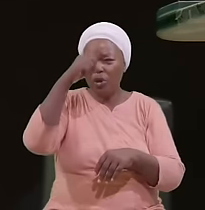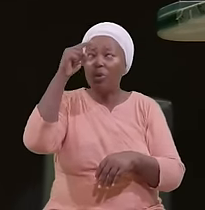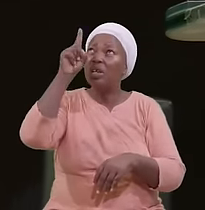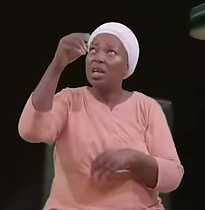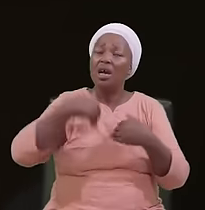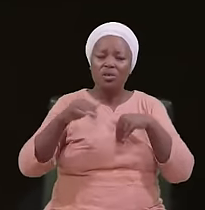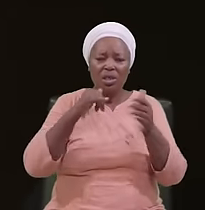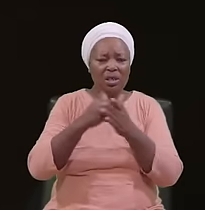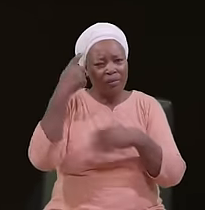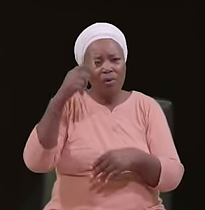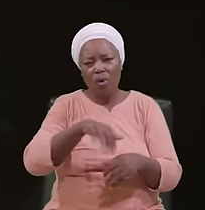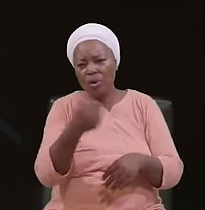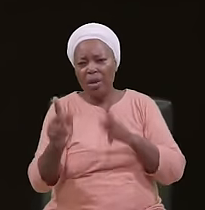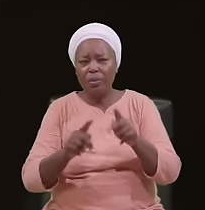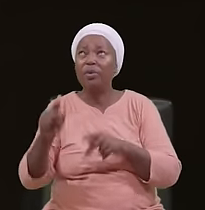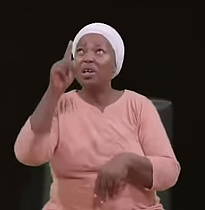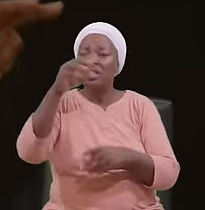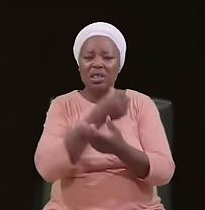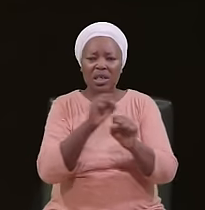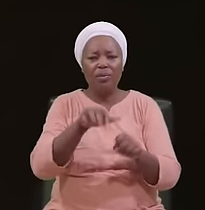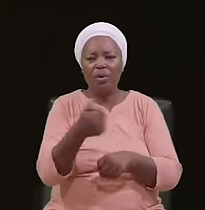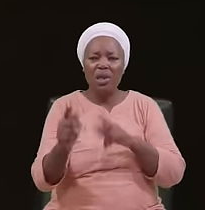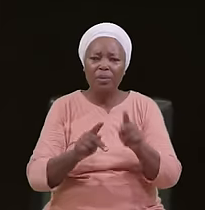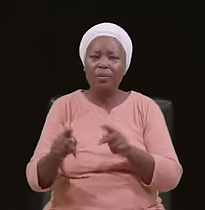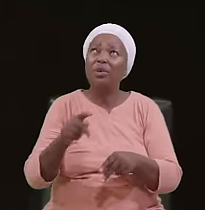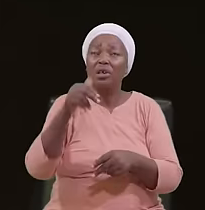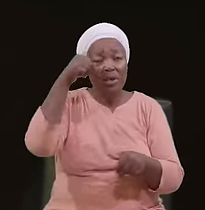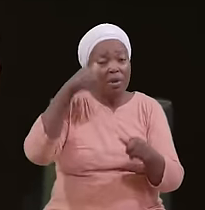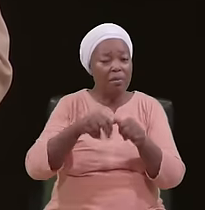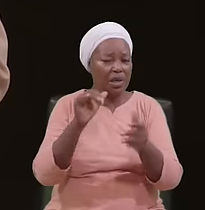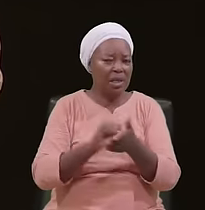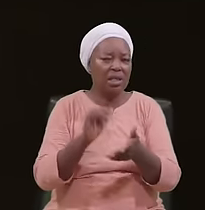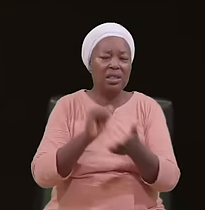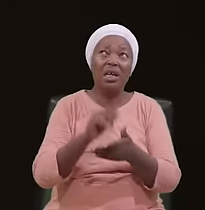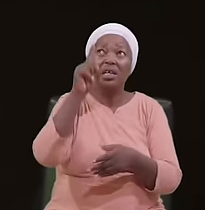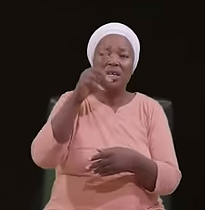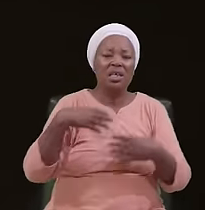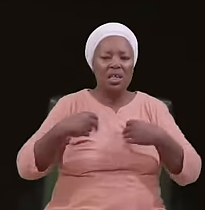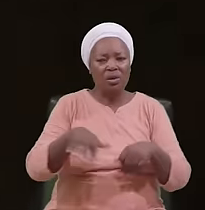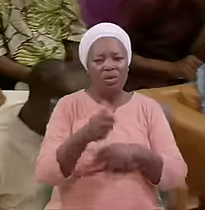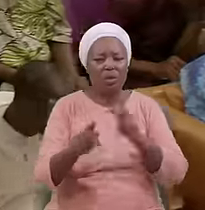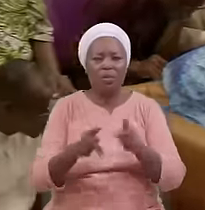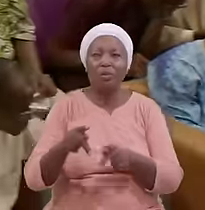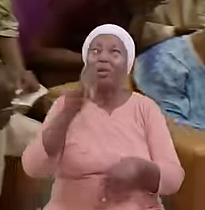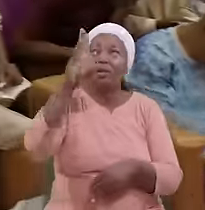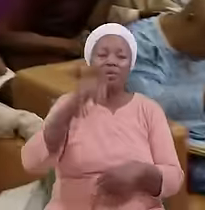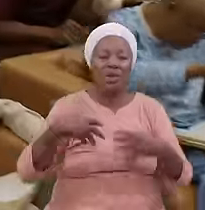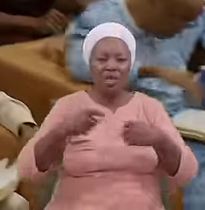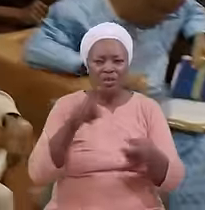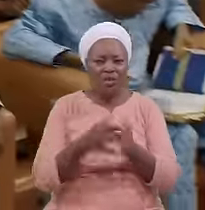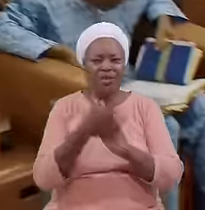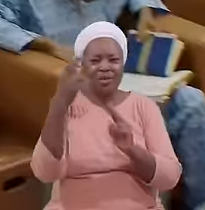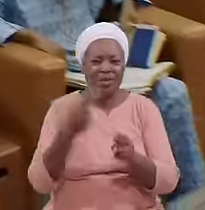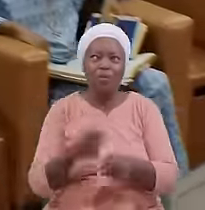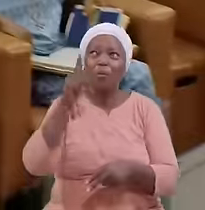He saved other people. Remember that. He healed other people. He will heal you. I